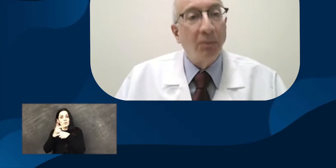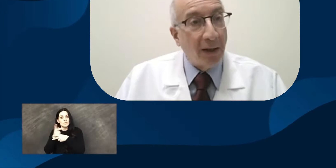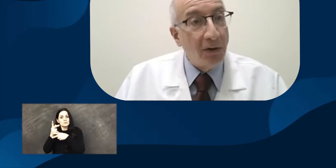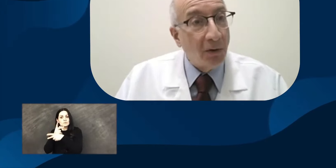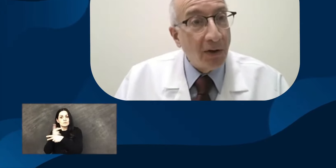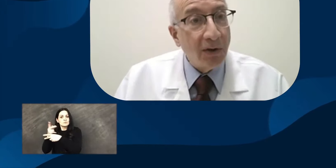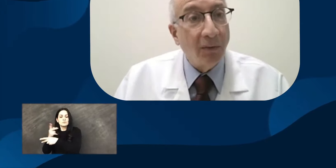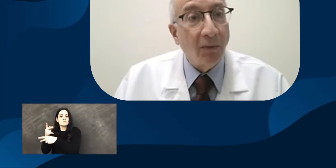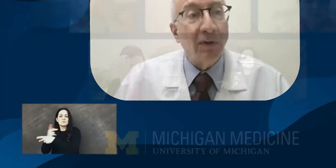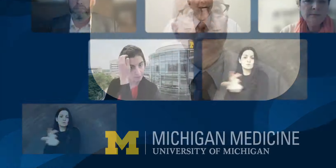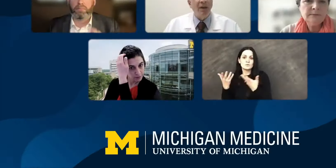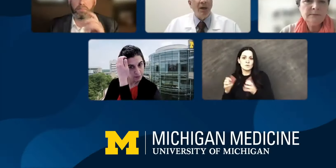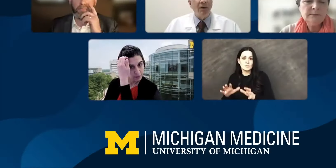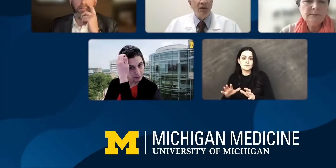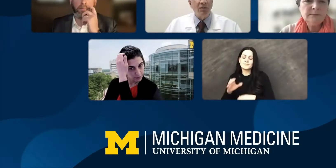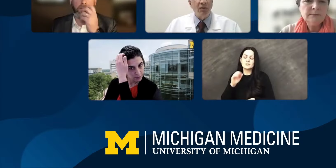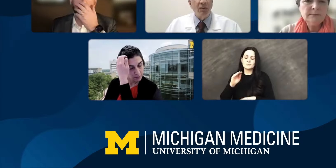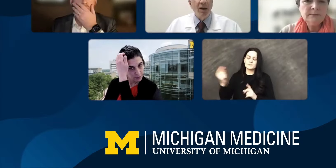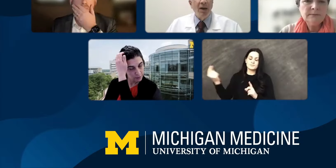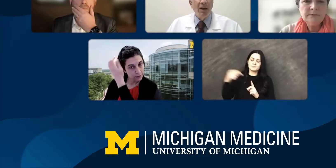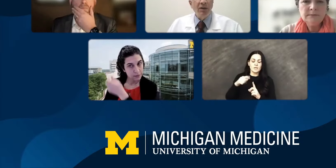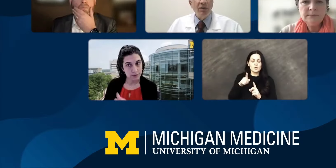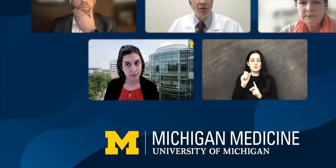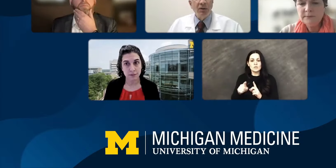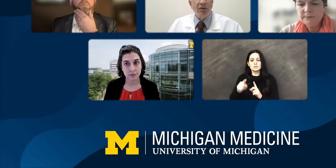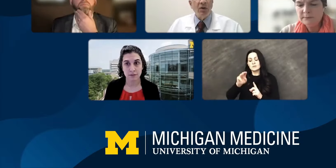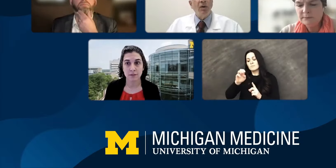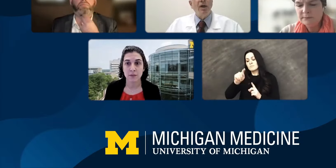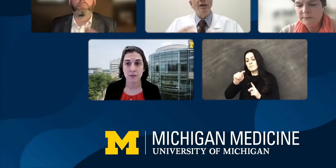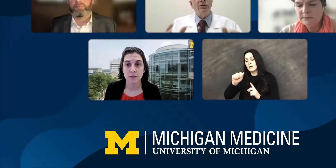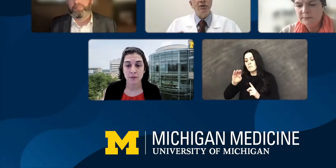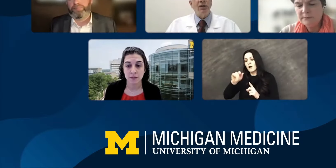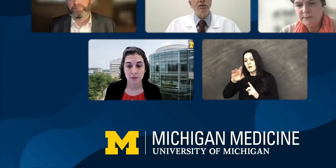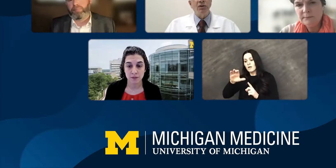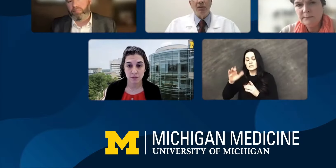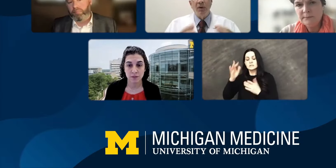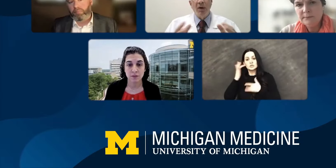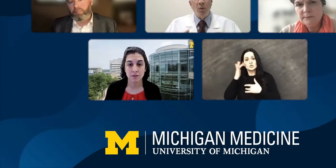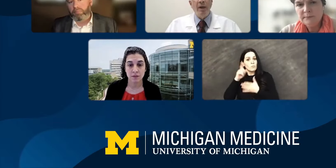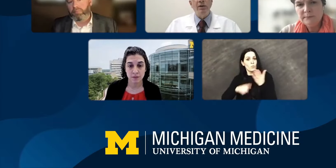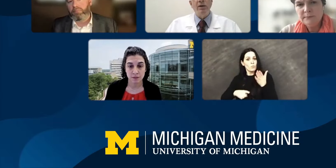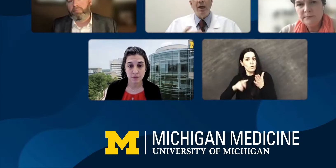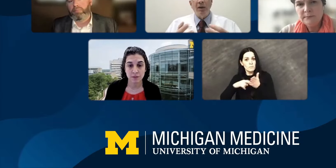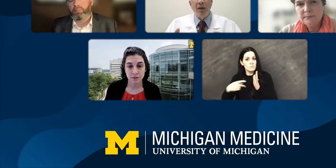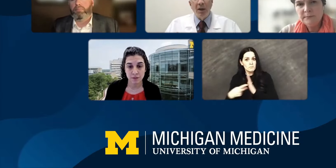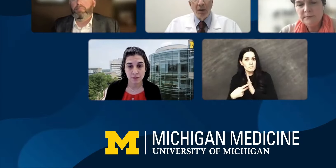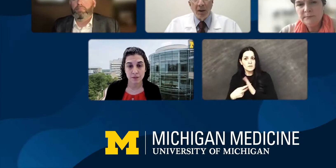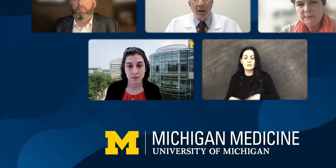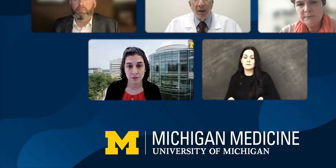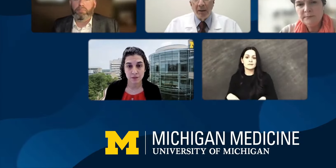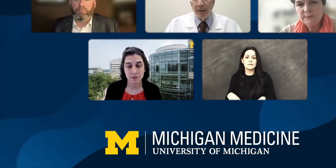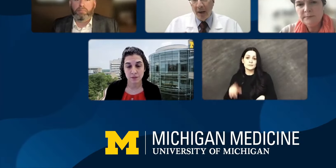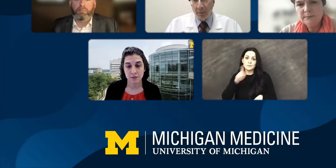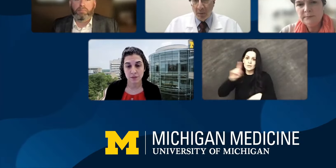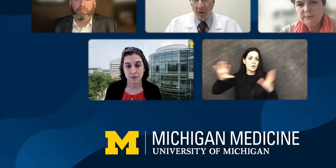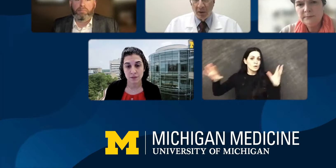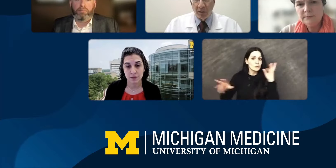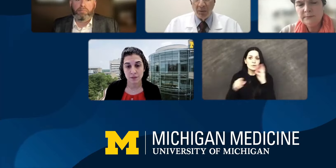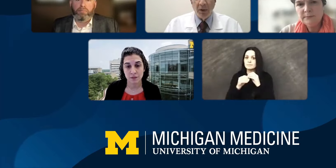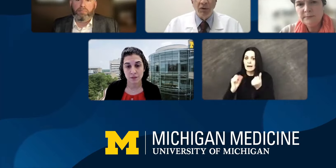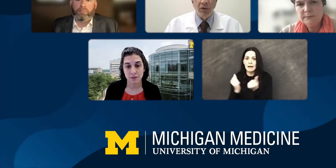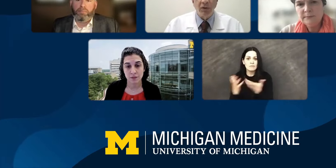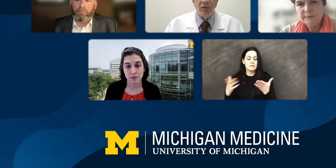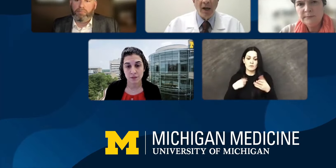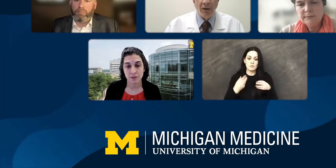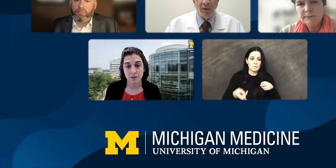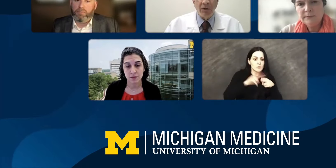So back to your question, what is metabolic syndrome? It is this whole constellation of weight gain, abnormalities in